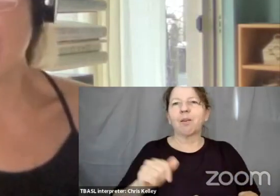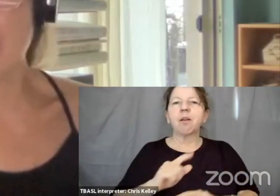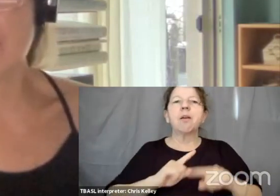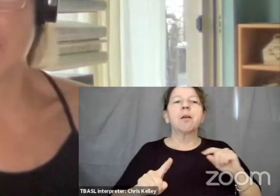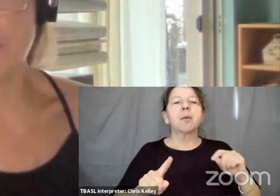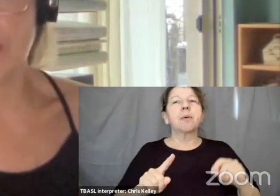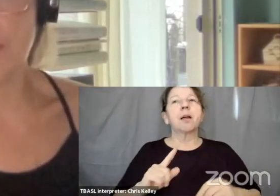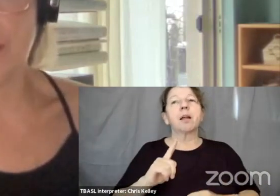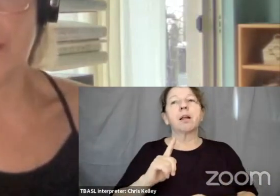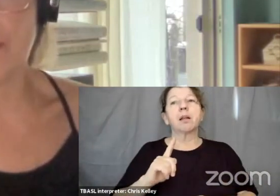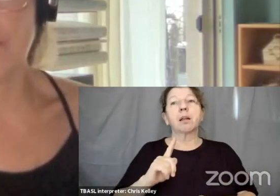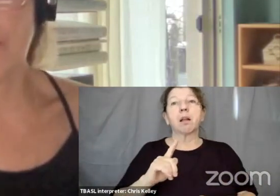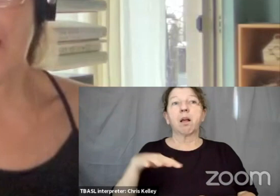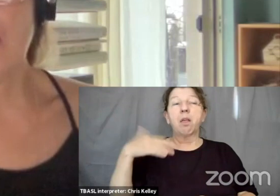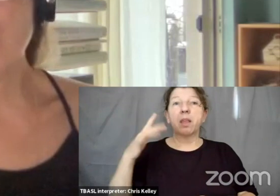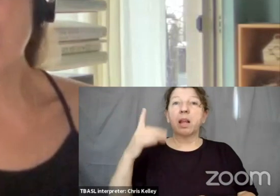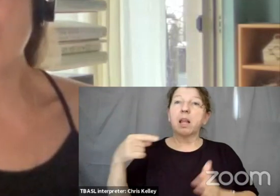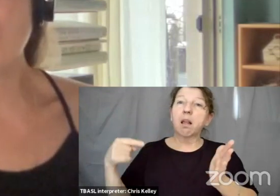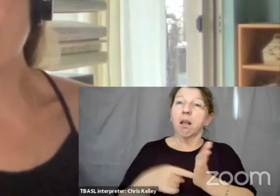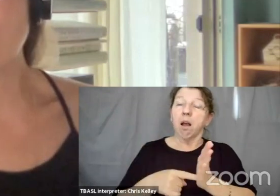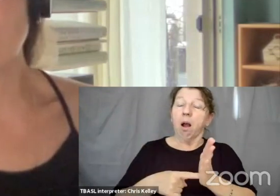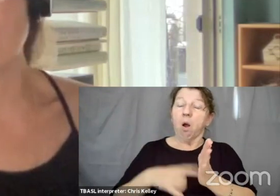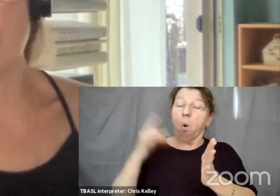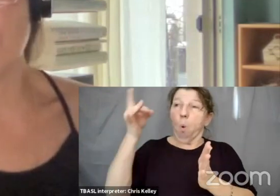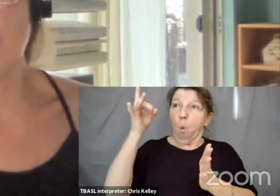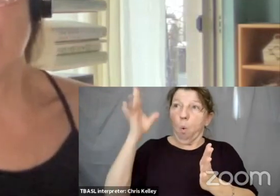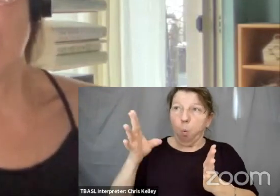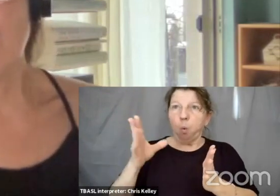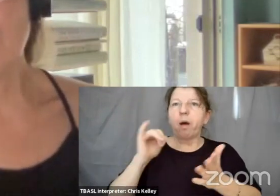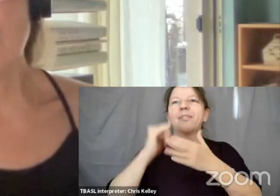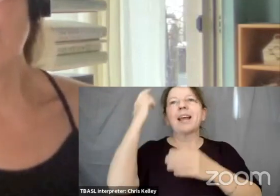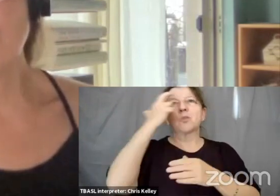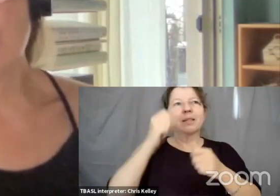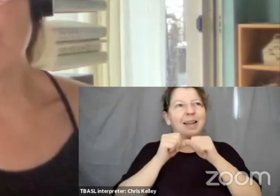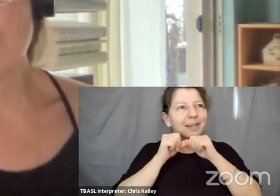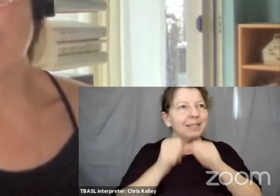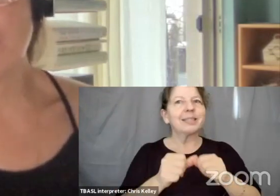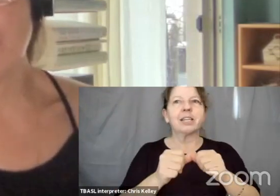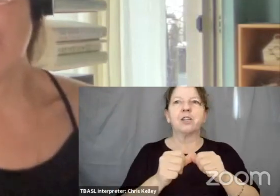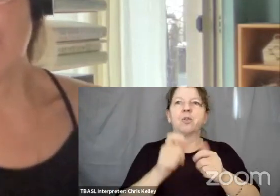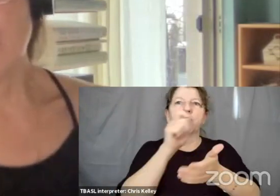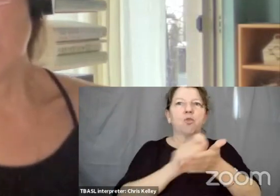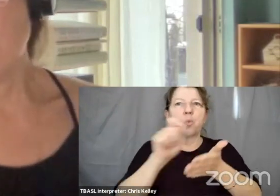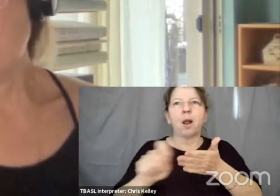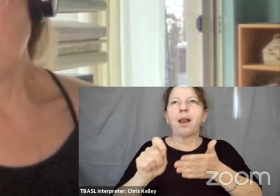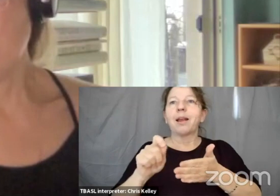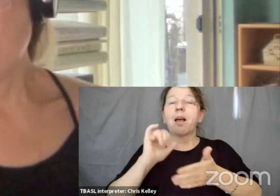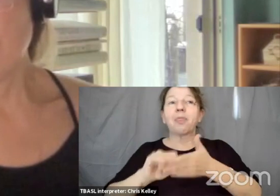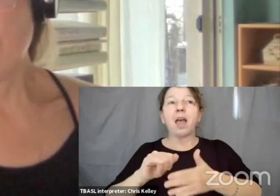are why I continue to write about it. The costs and the grief, unhealed grief.